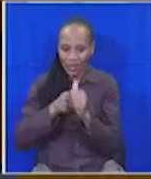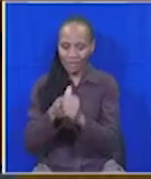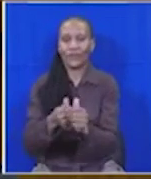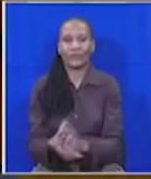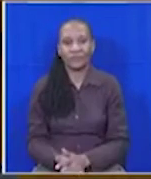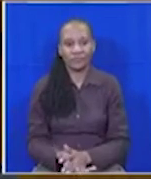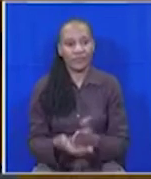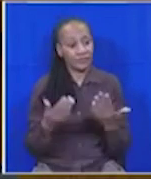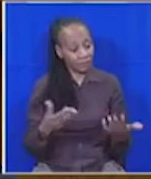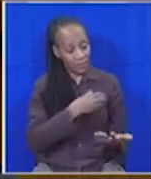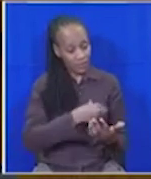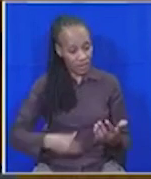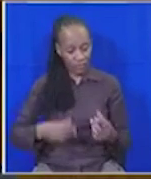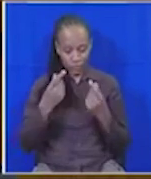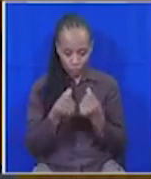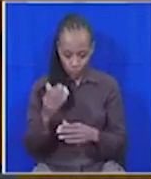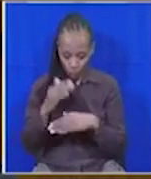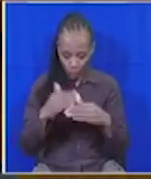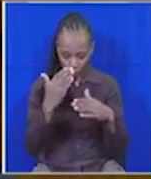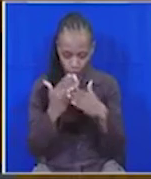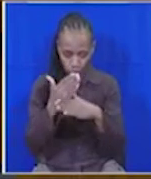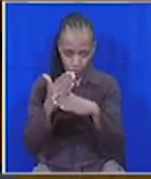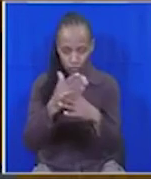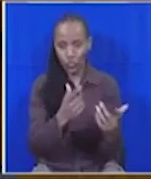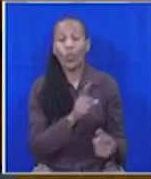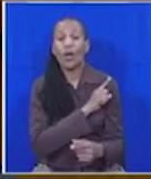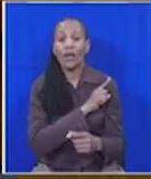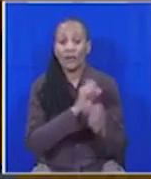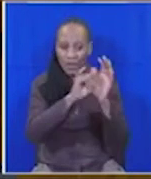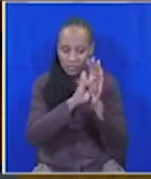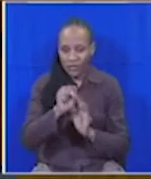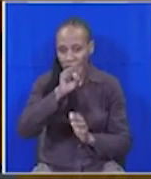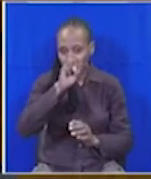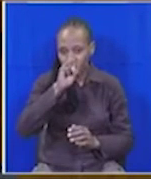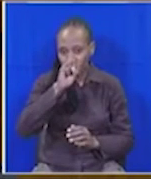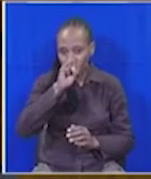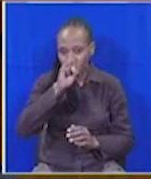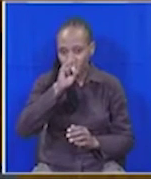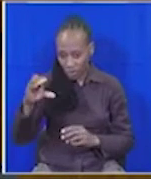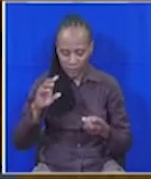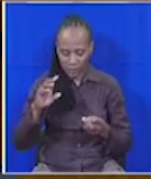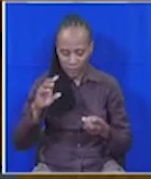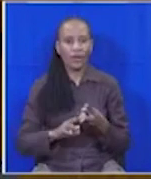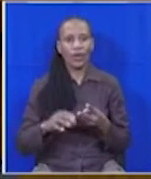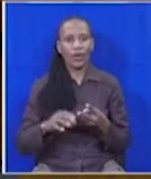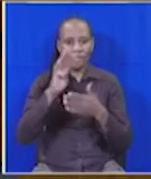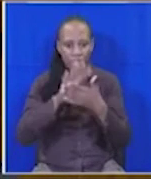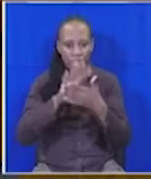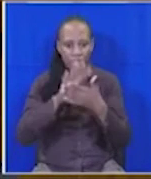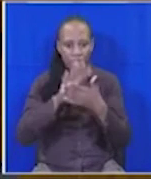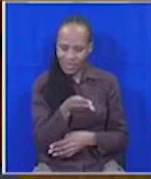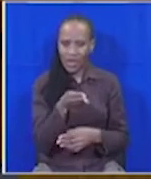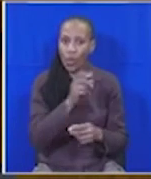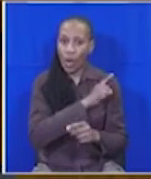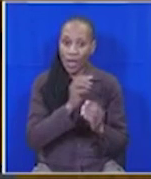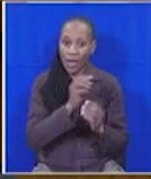is leading the work to reform state-owned companies. The IMC, under his leadership, is progressing development of a framework for private